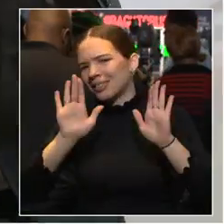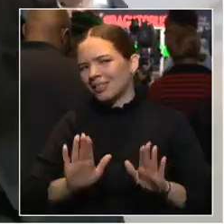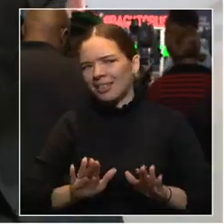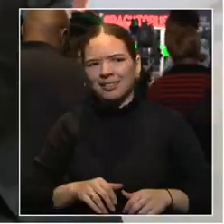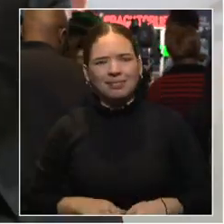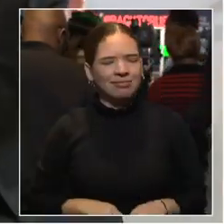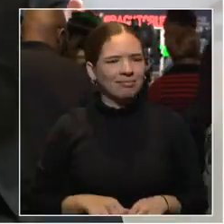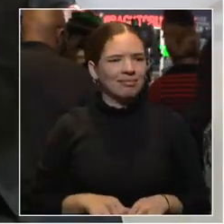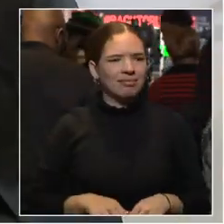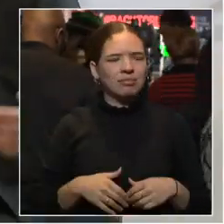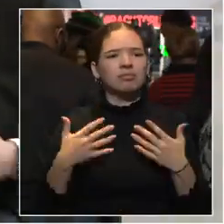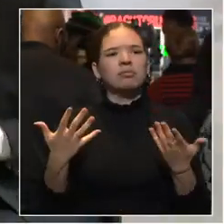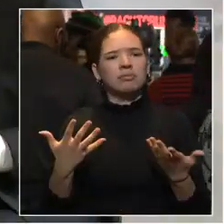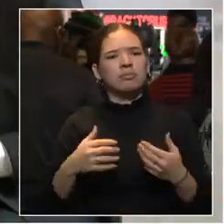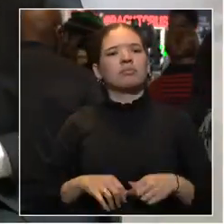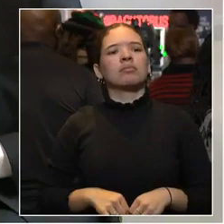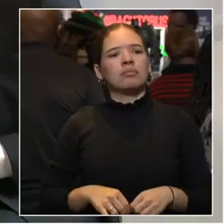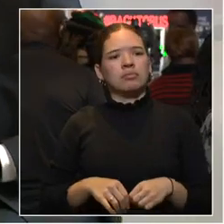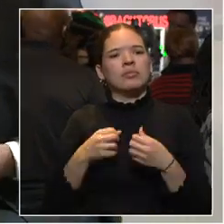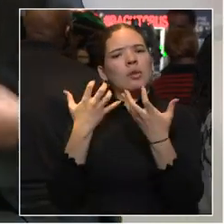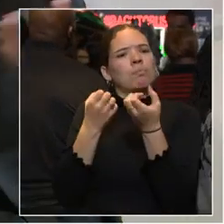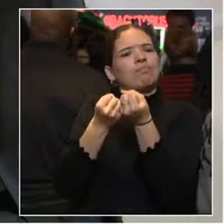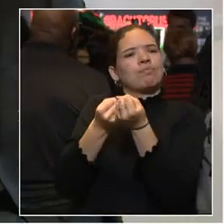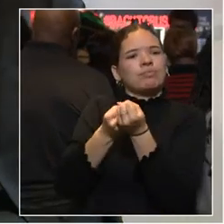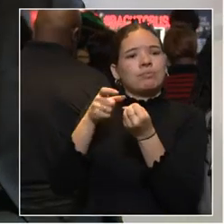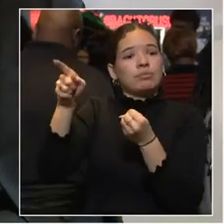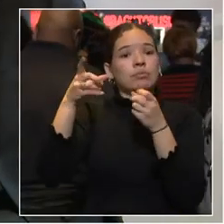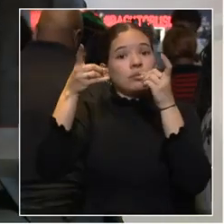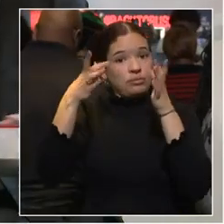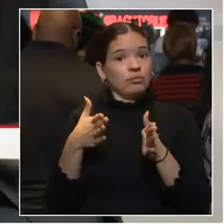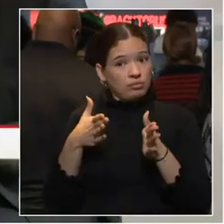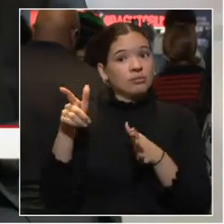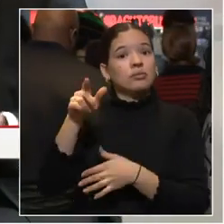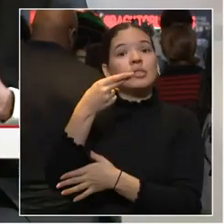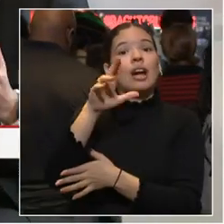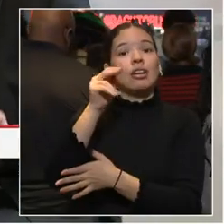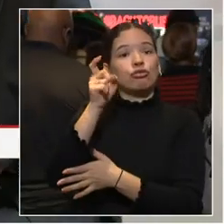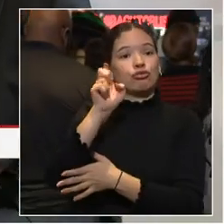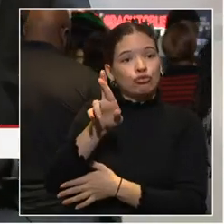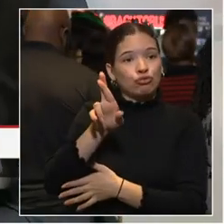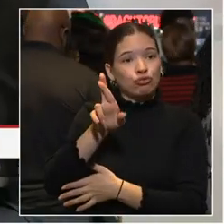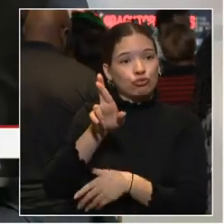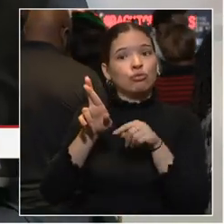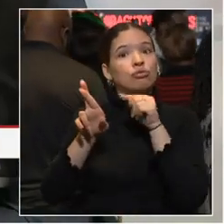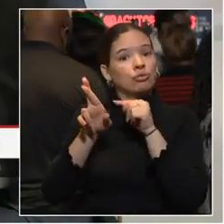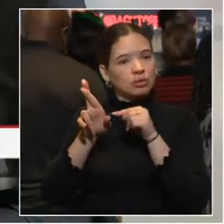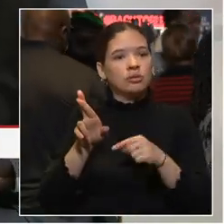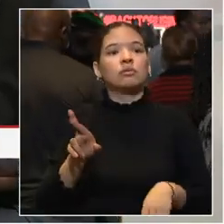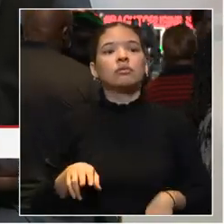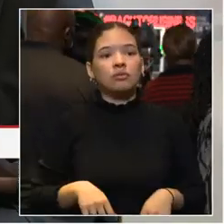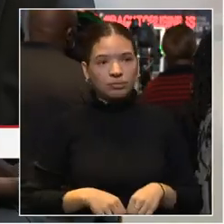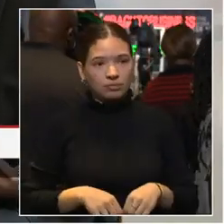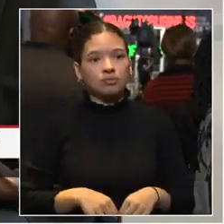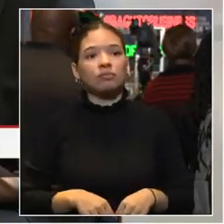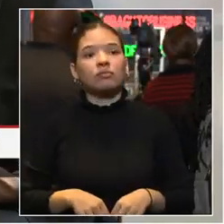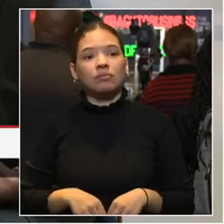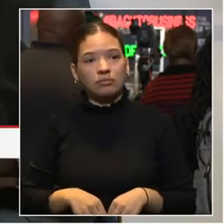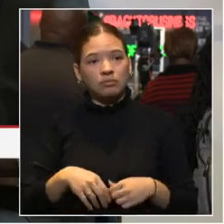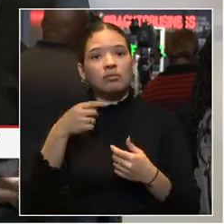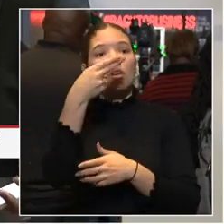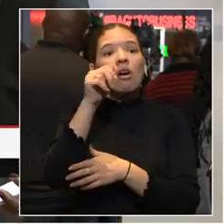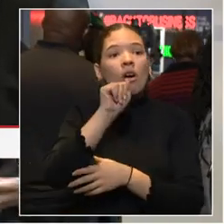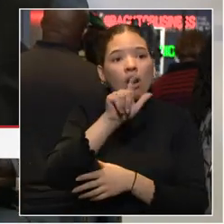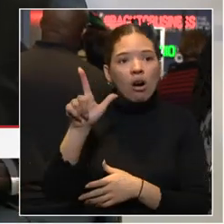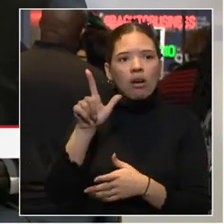Again, our director, Delano Hunter, thank you. Director of Team Programs, Lou Hall, thank you. And also our amazing instructor